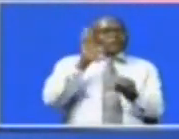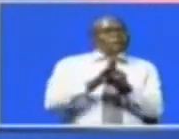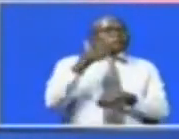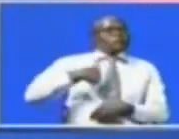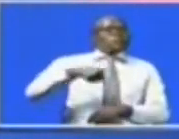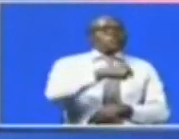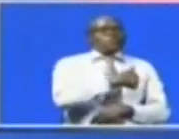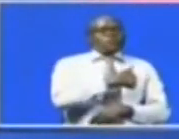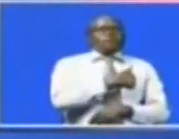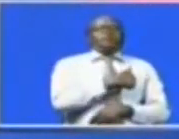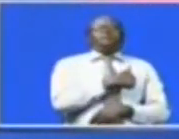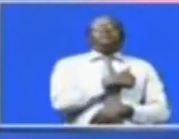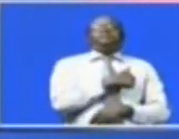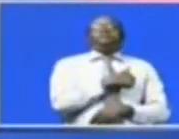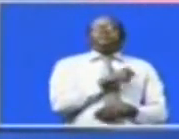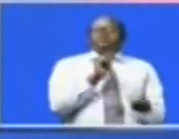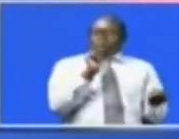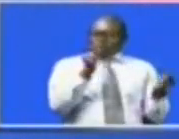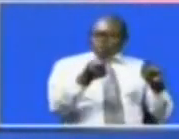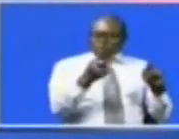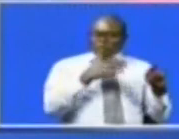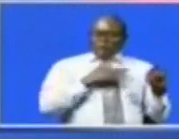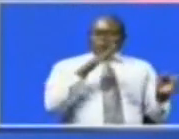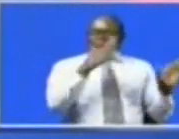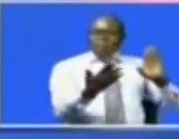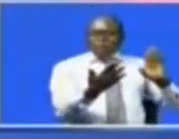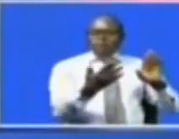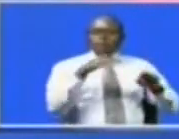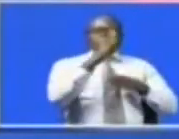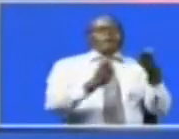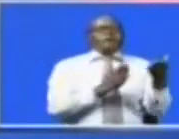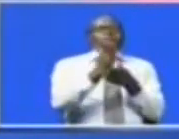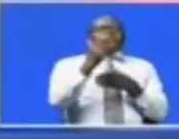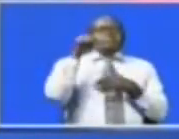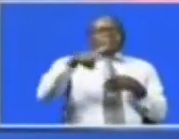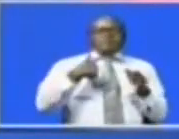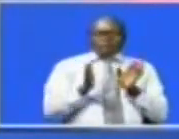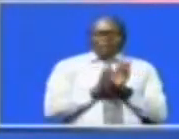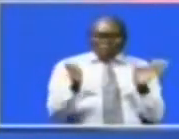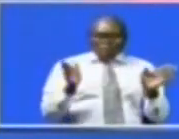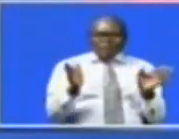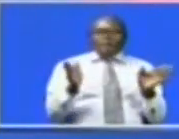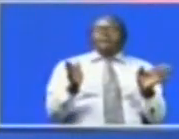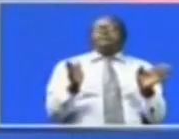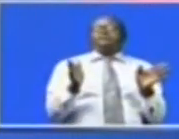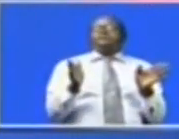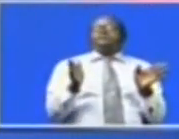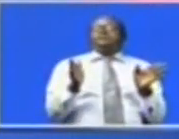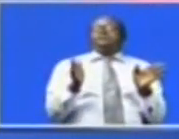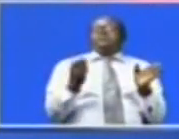are re-engineering our approaches, and we want to ensure that there is a broader buy-in from